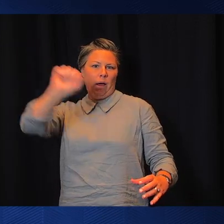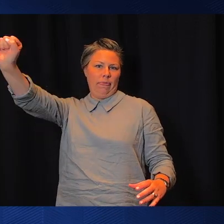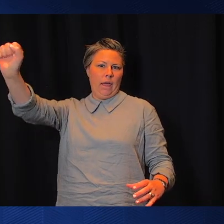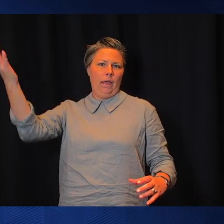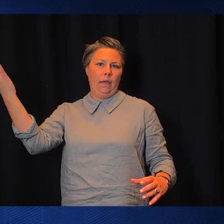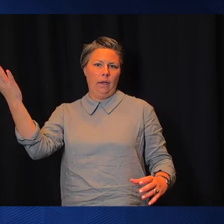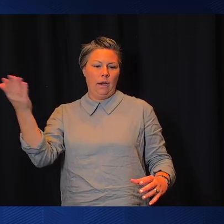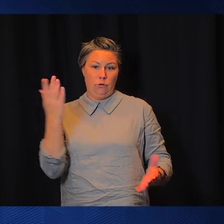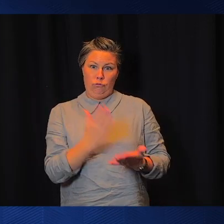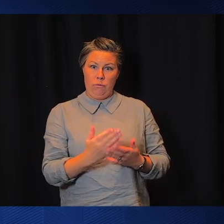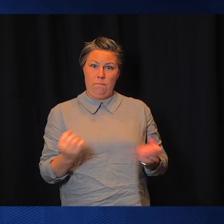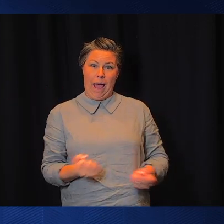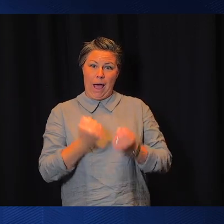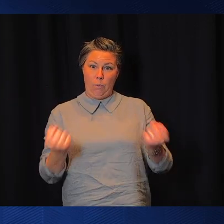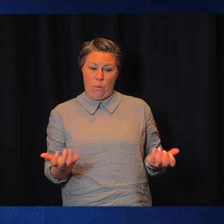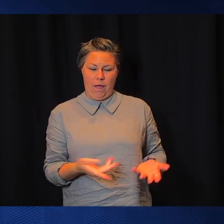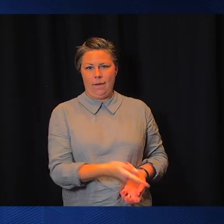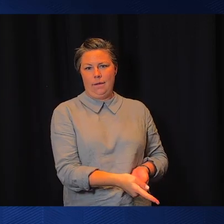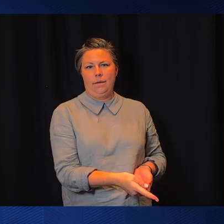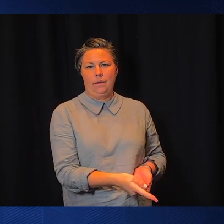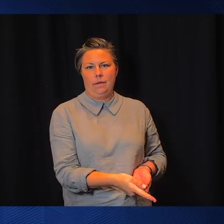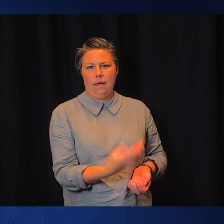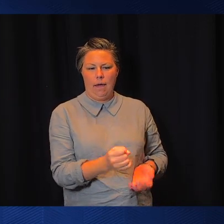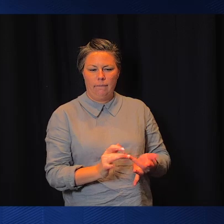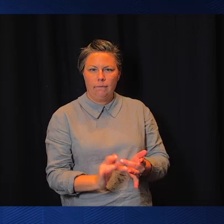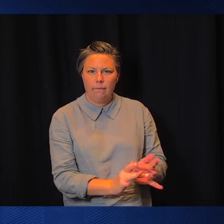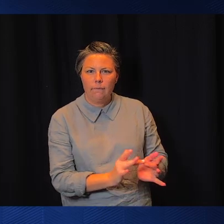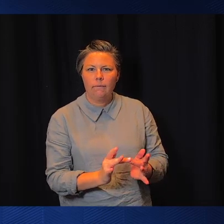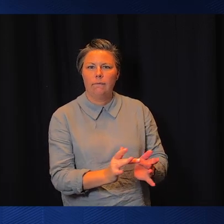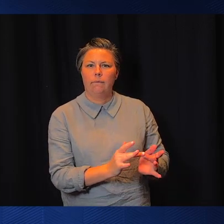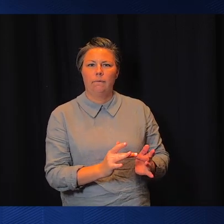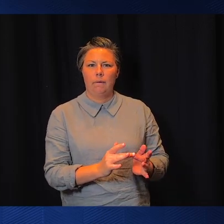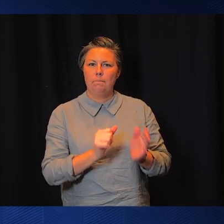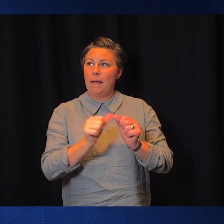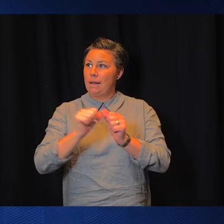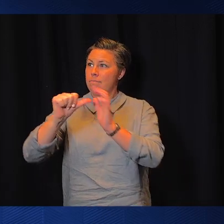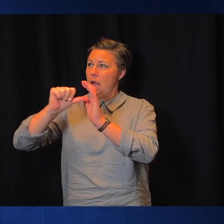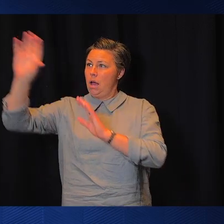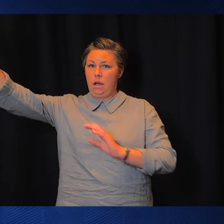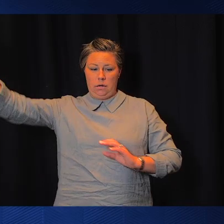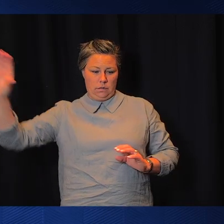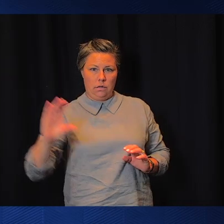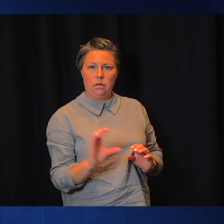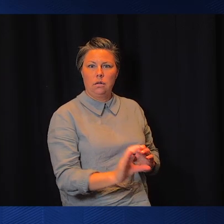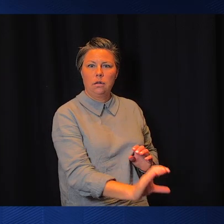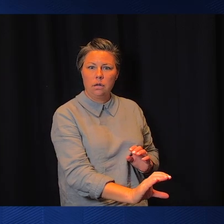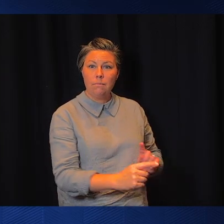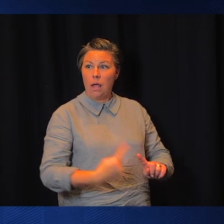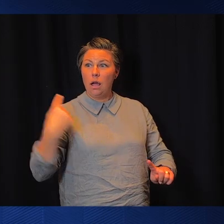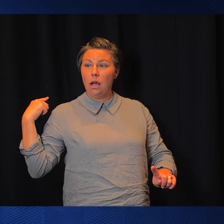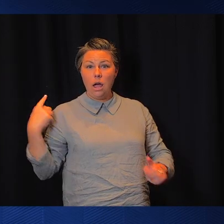that and how you connect people to their relationship, and they will put in any resources that they have. We have seen it work in the past, it can still work